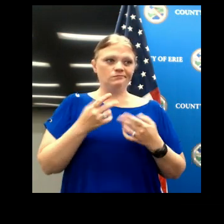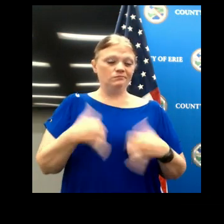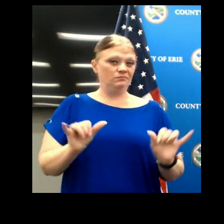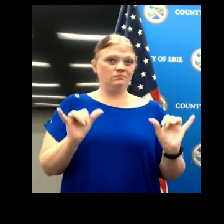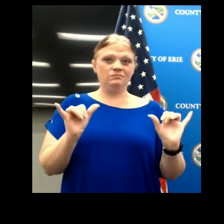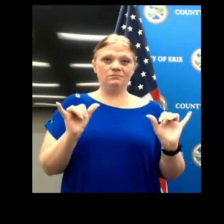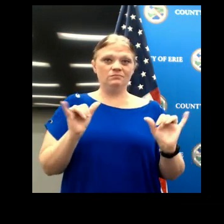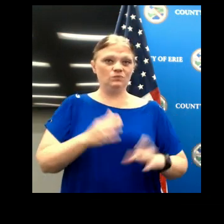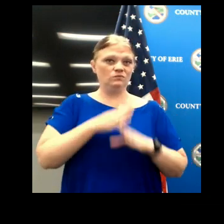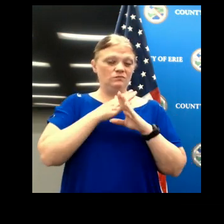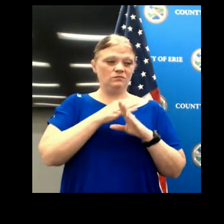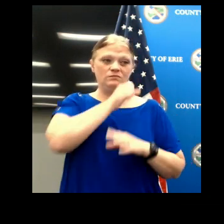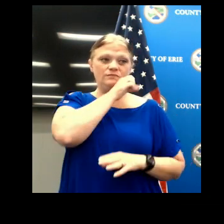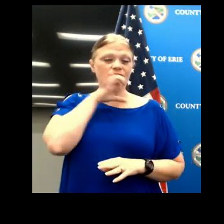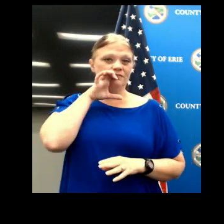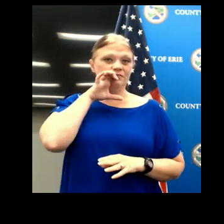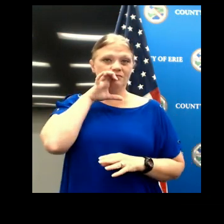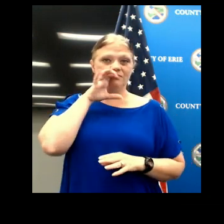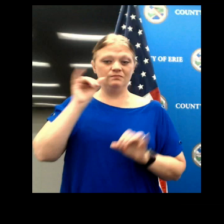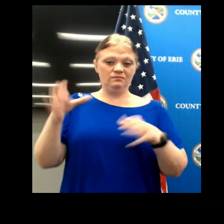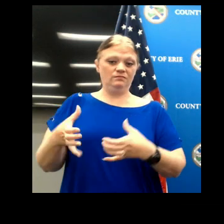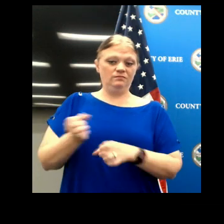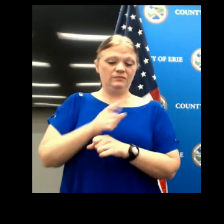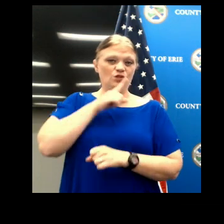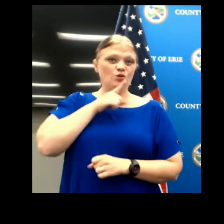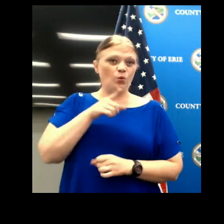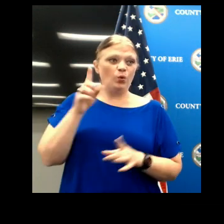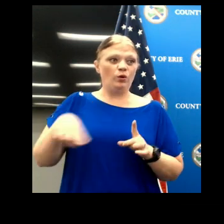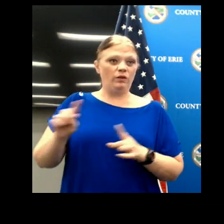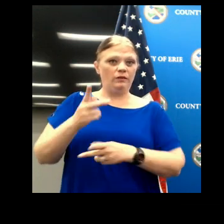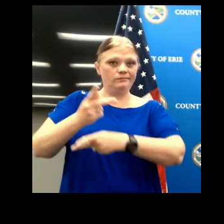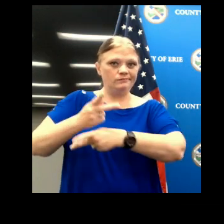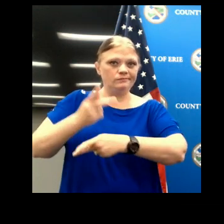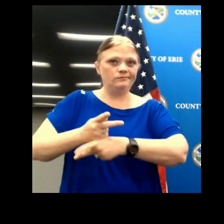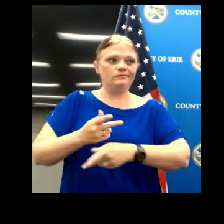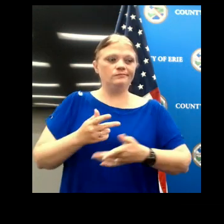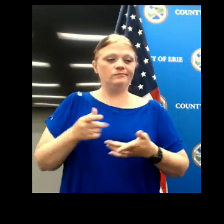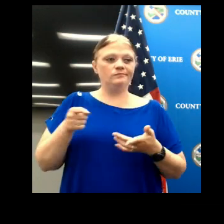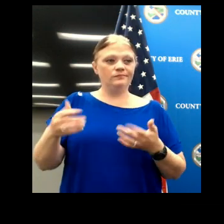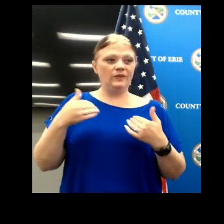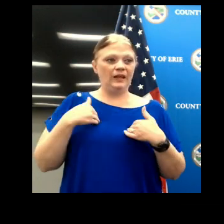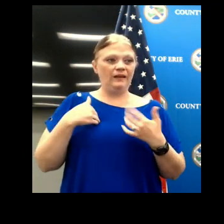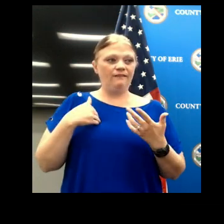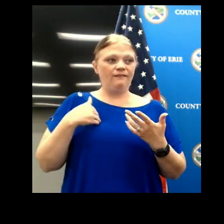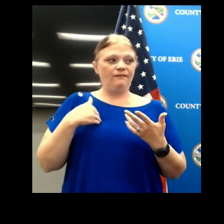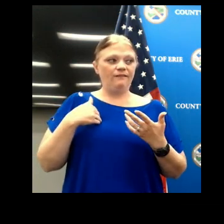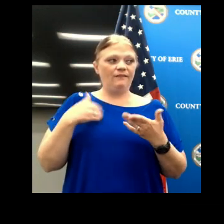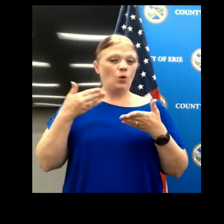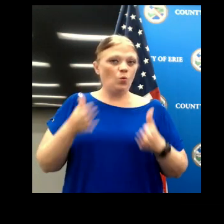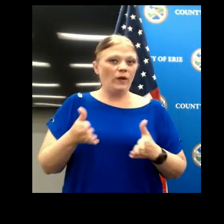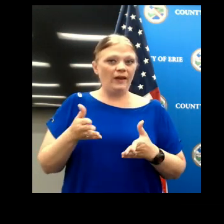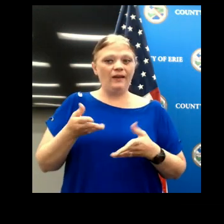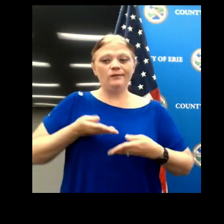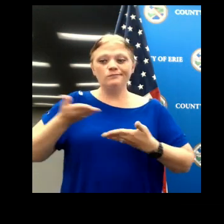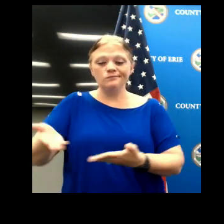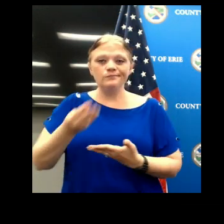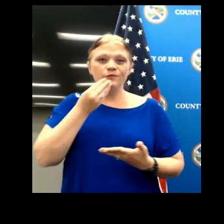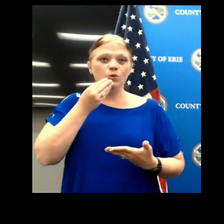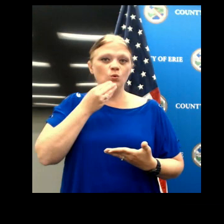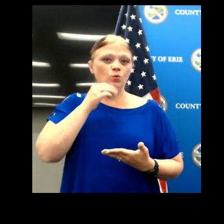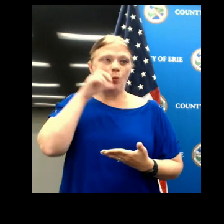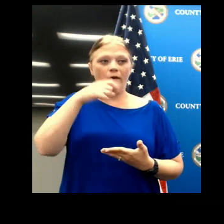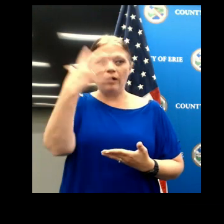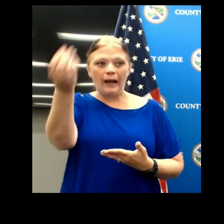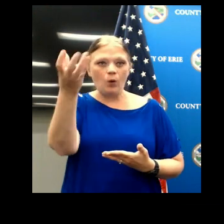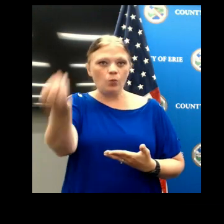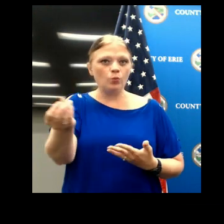with protecting our seniors and making sure that they're taken care of, that they have a way to get food, they don't have to go out,